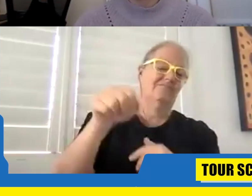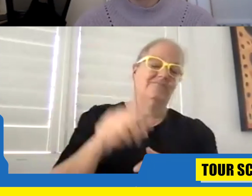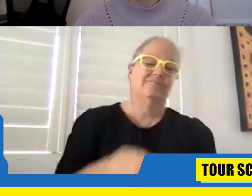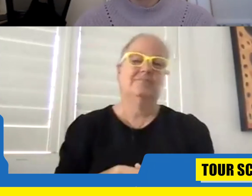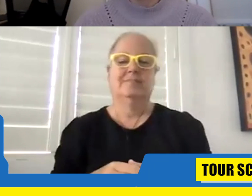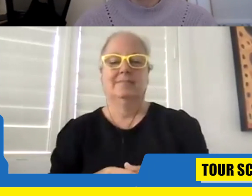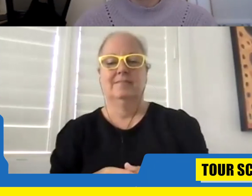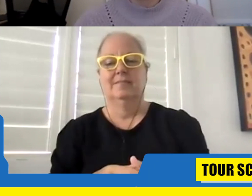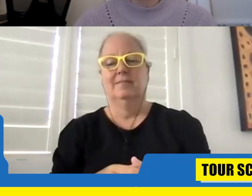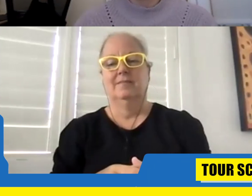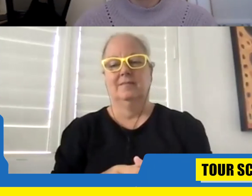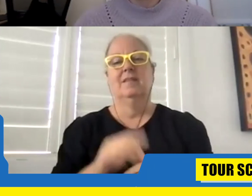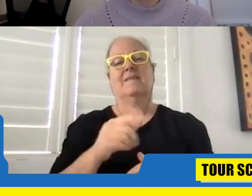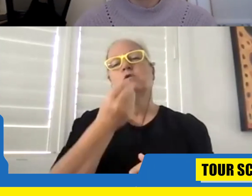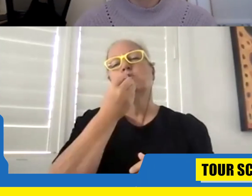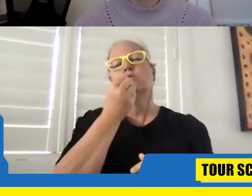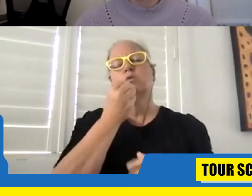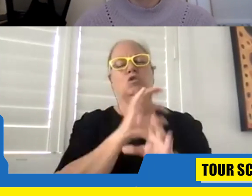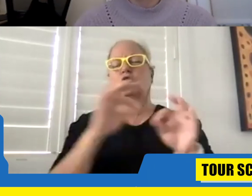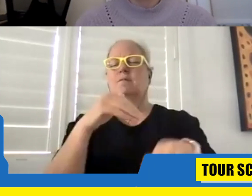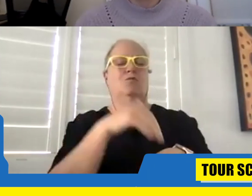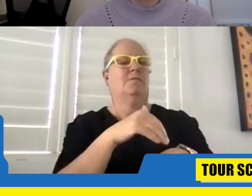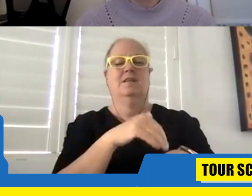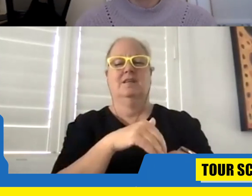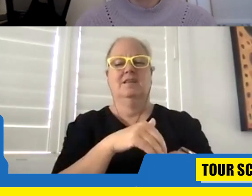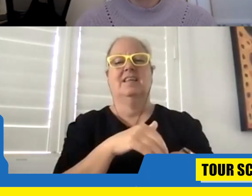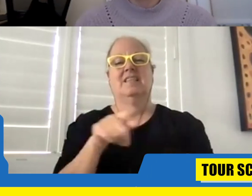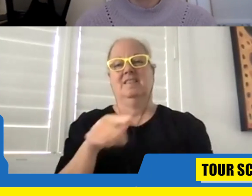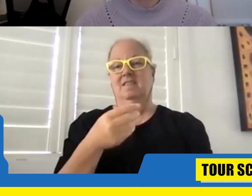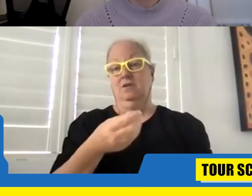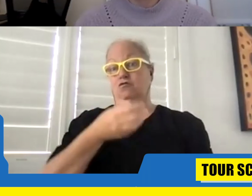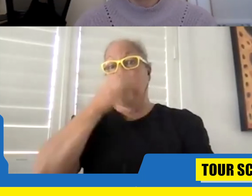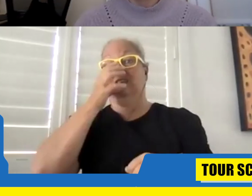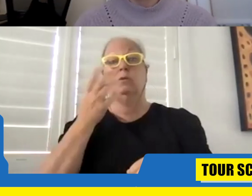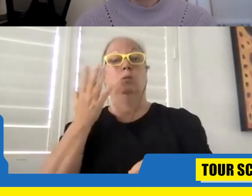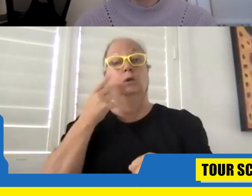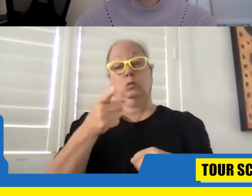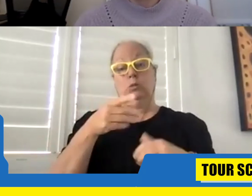one of the food is not the big issue. I think it's the drink, because once you get into